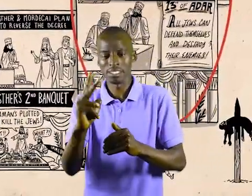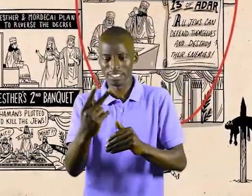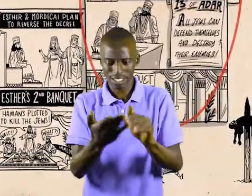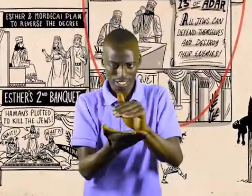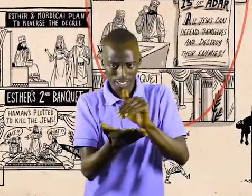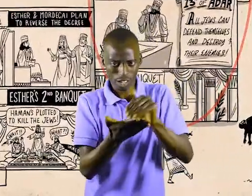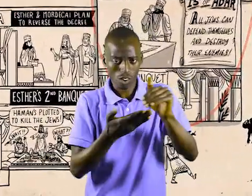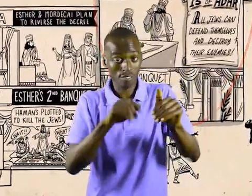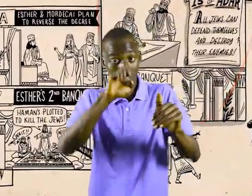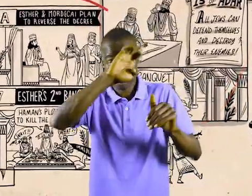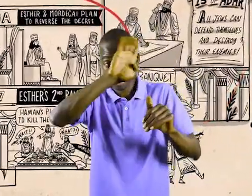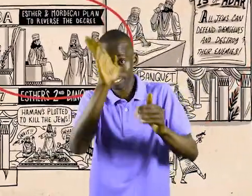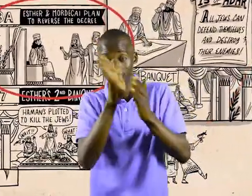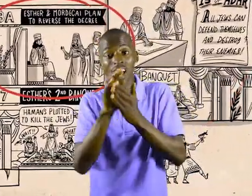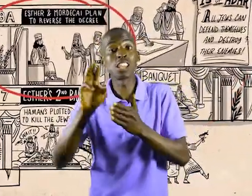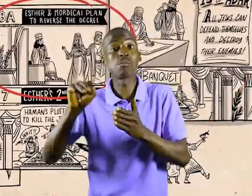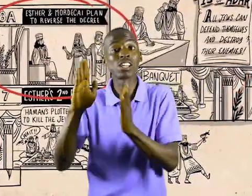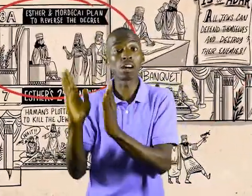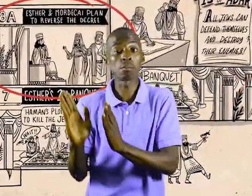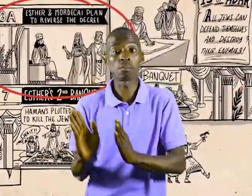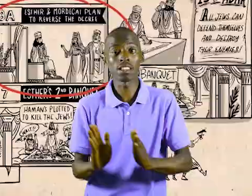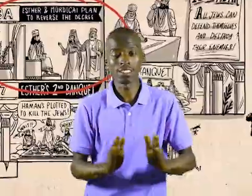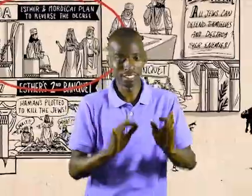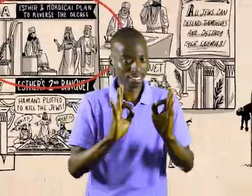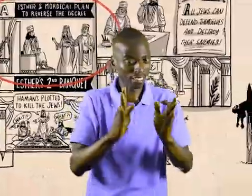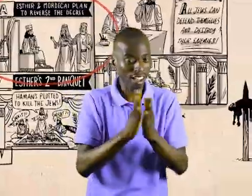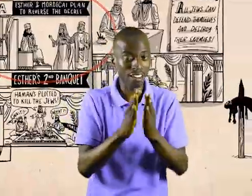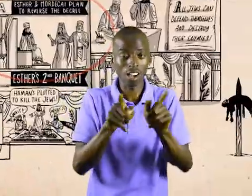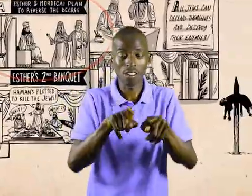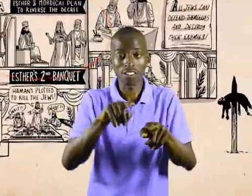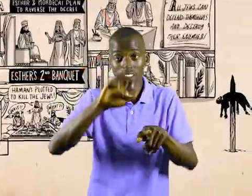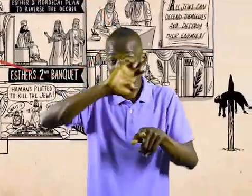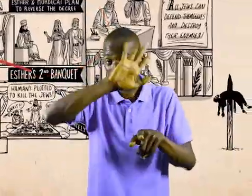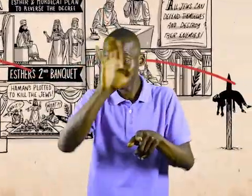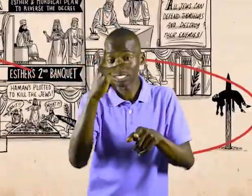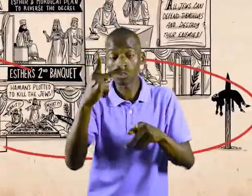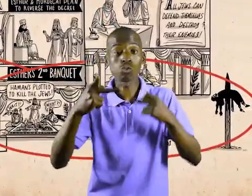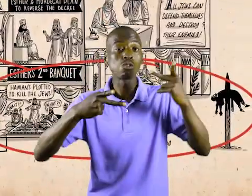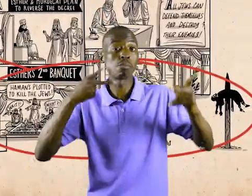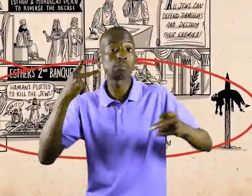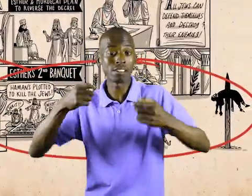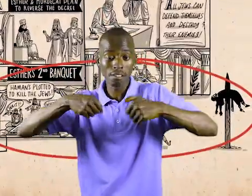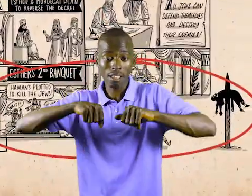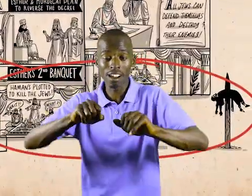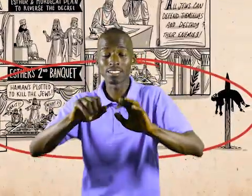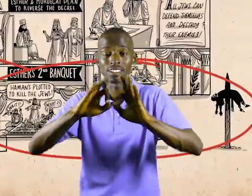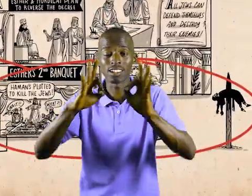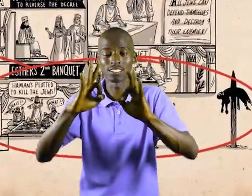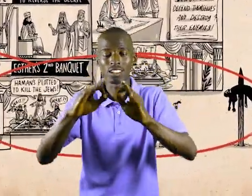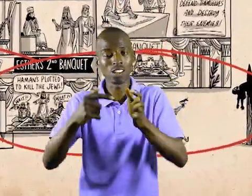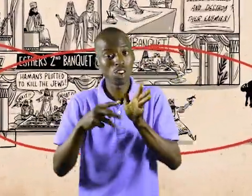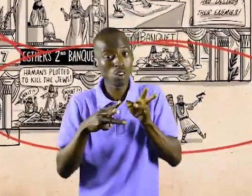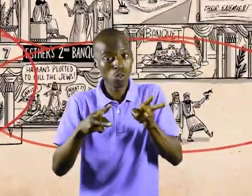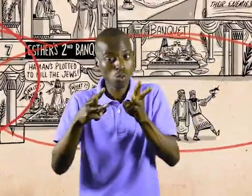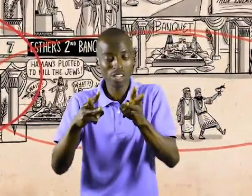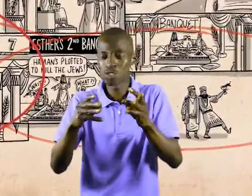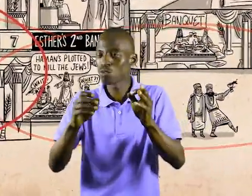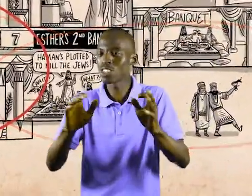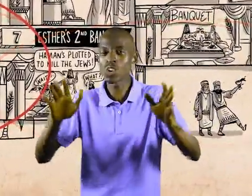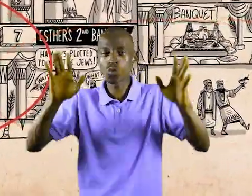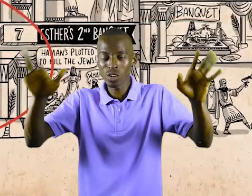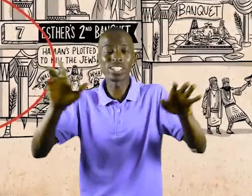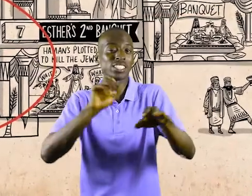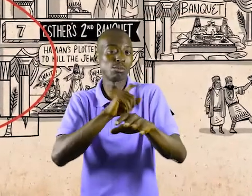you have Esther and Mordecai's planning scenes, and then Esther's 2 banquets that act as a frame around the greatest moment